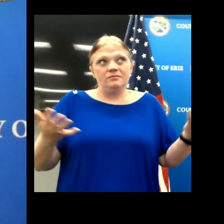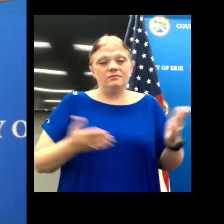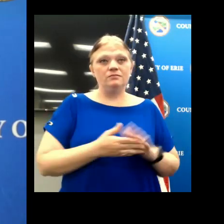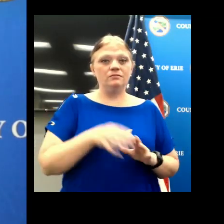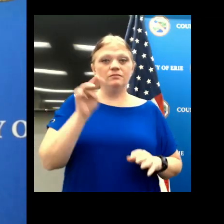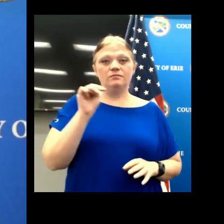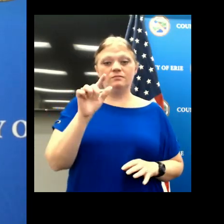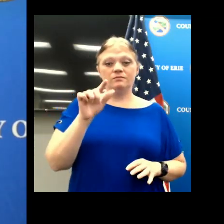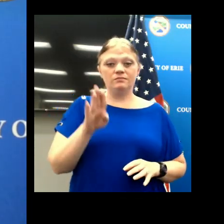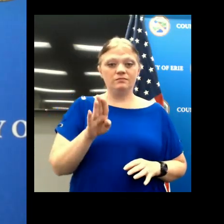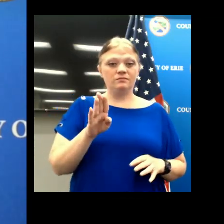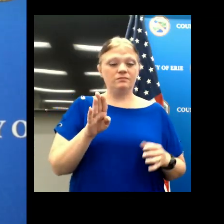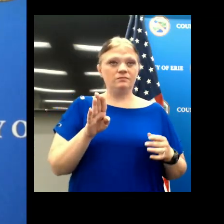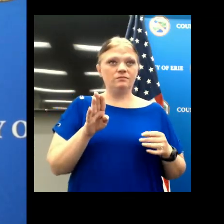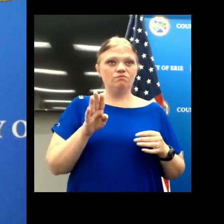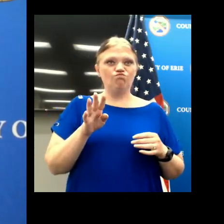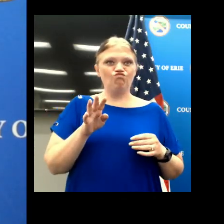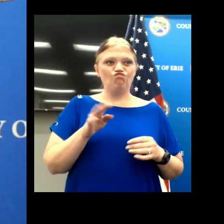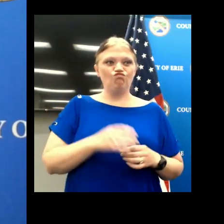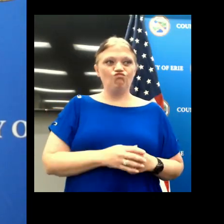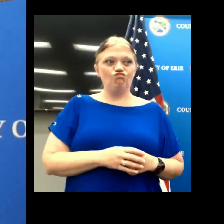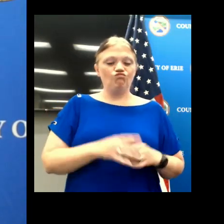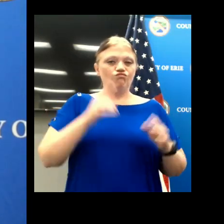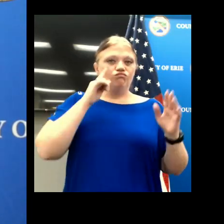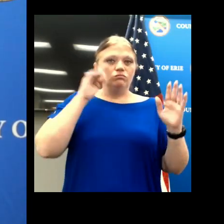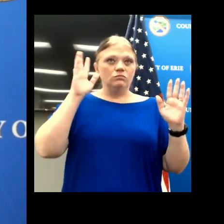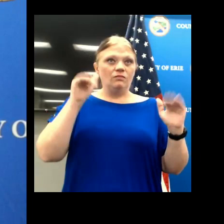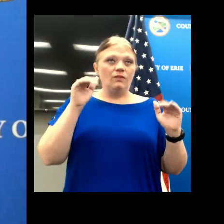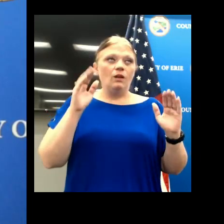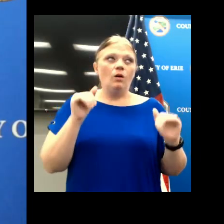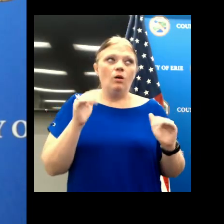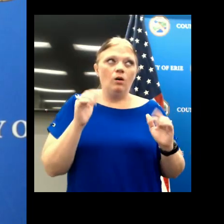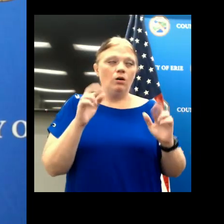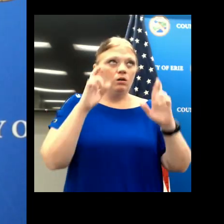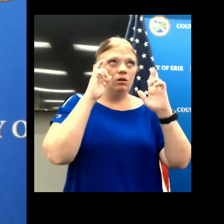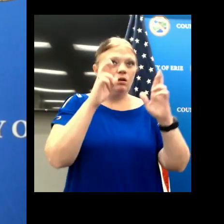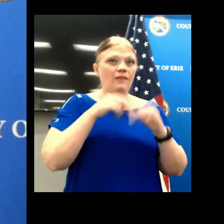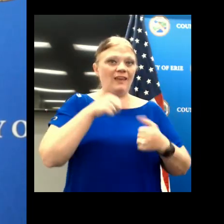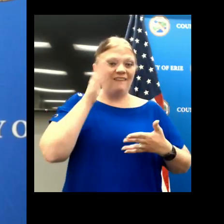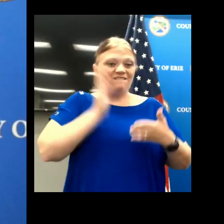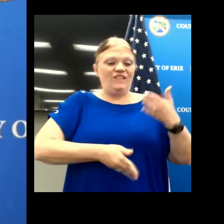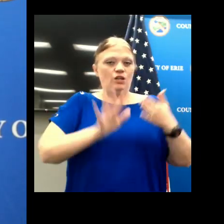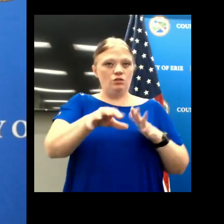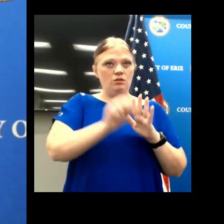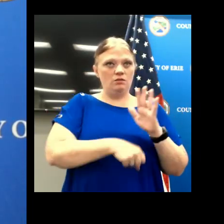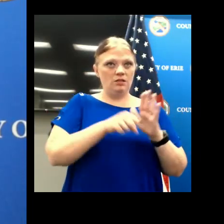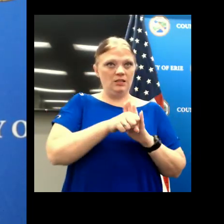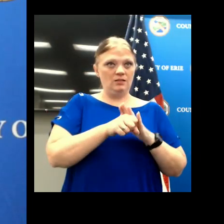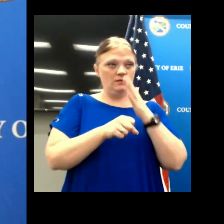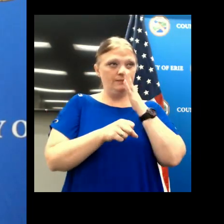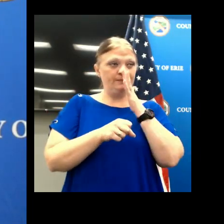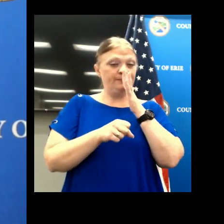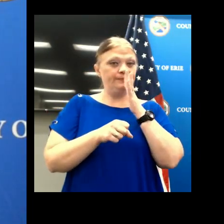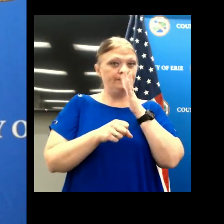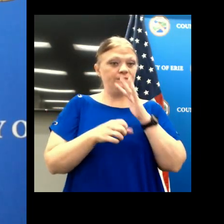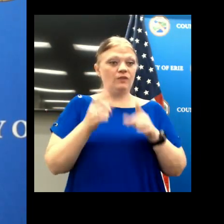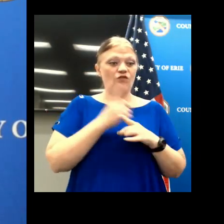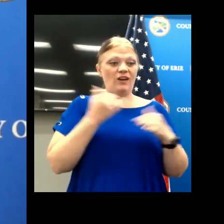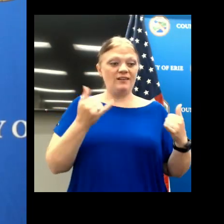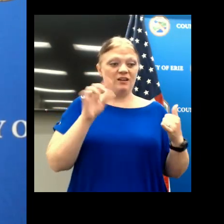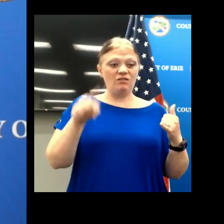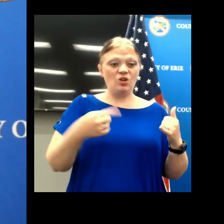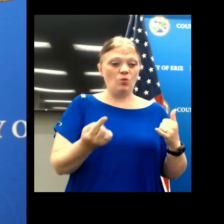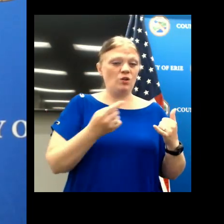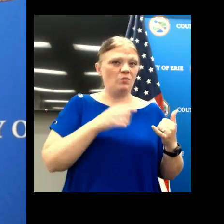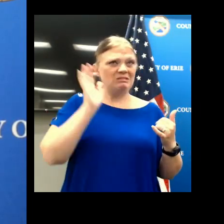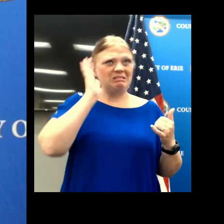Major League Baseball, I know, is hoping beyond hope that they'll be able to finish their season. Right now, the only ones that really seem to have